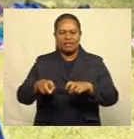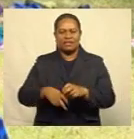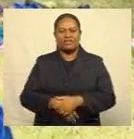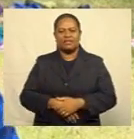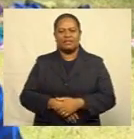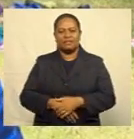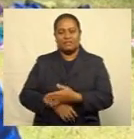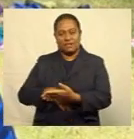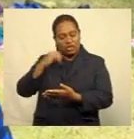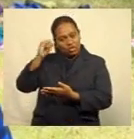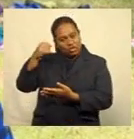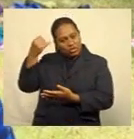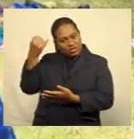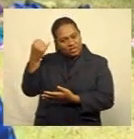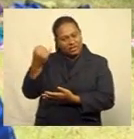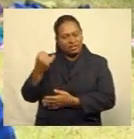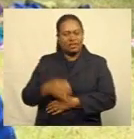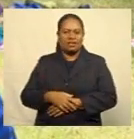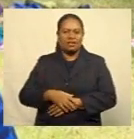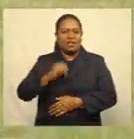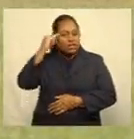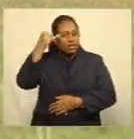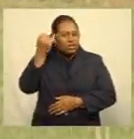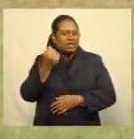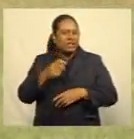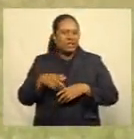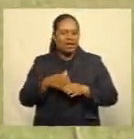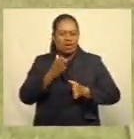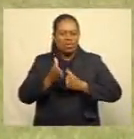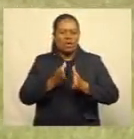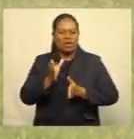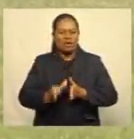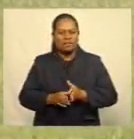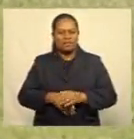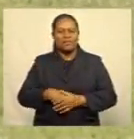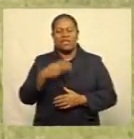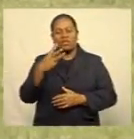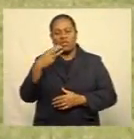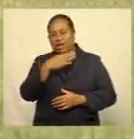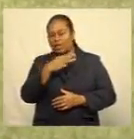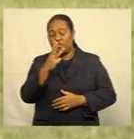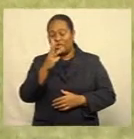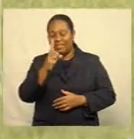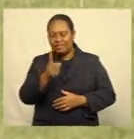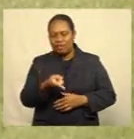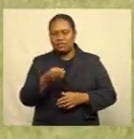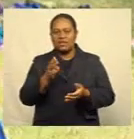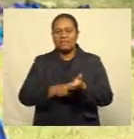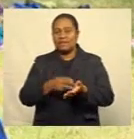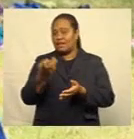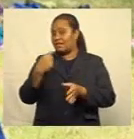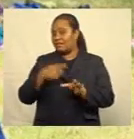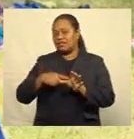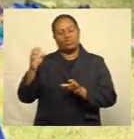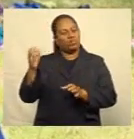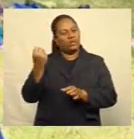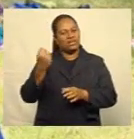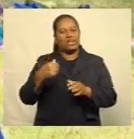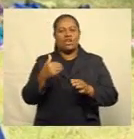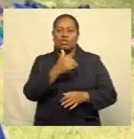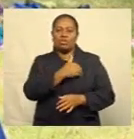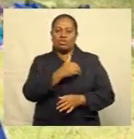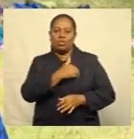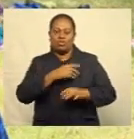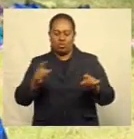our junior girl 3,000 meters runner. She had won 3,000 meters in last year's zone